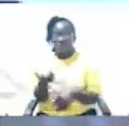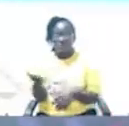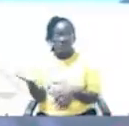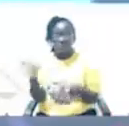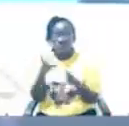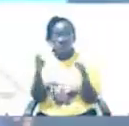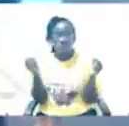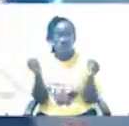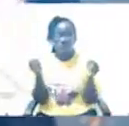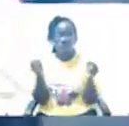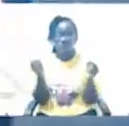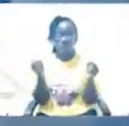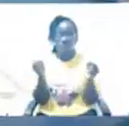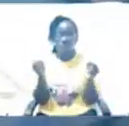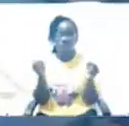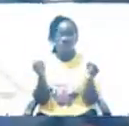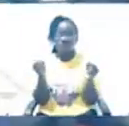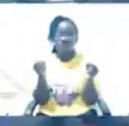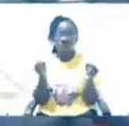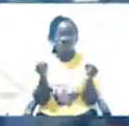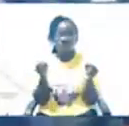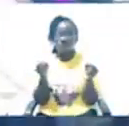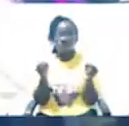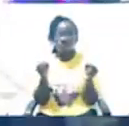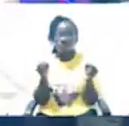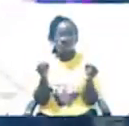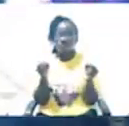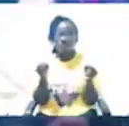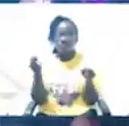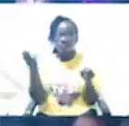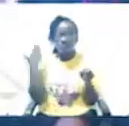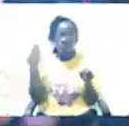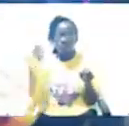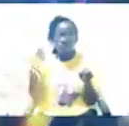I will not steal again. I used to